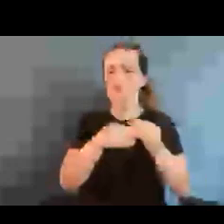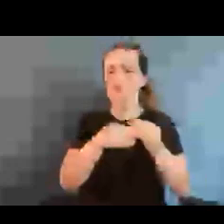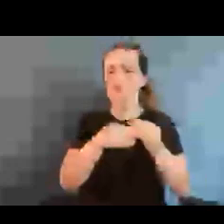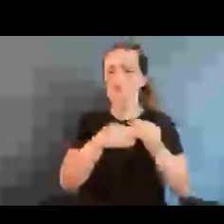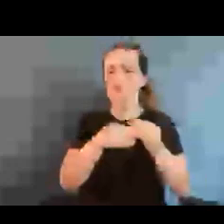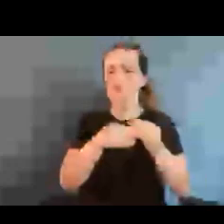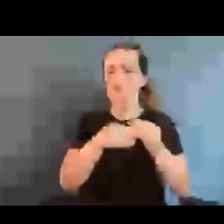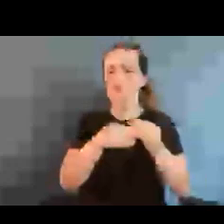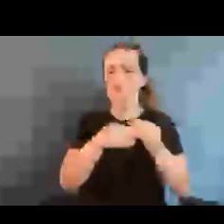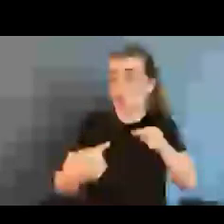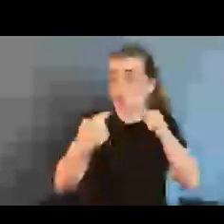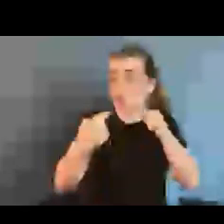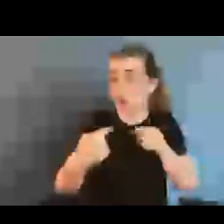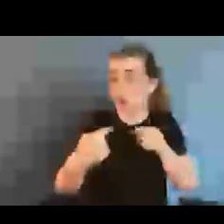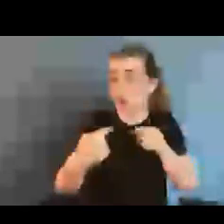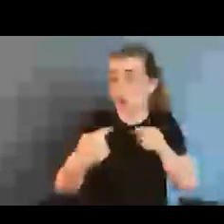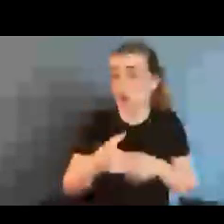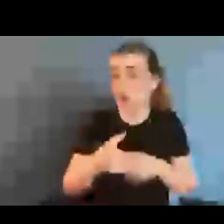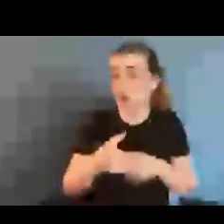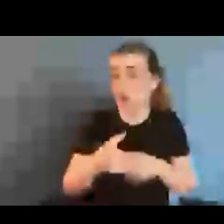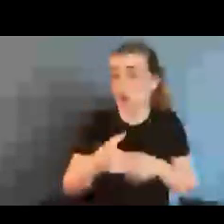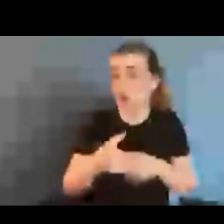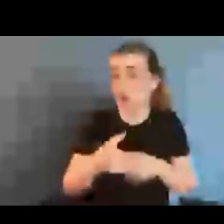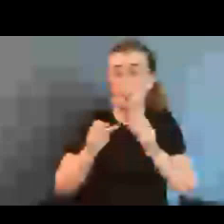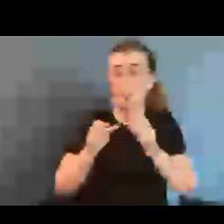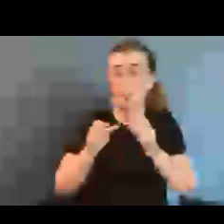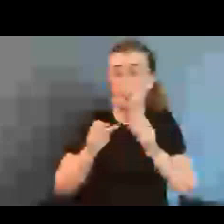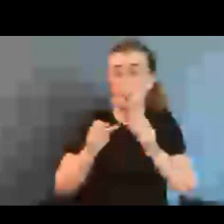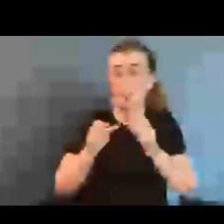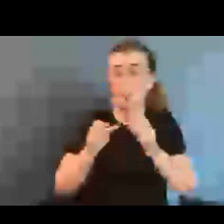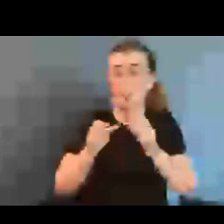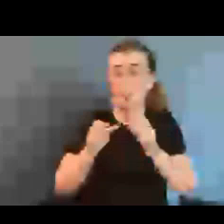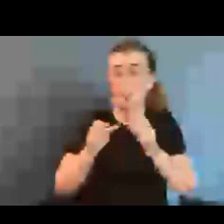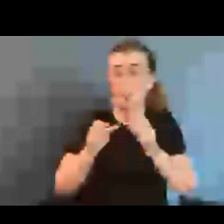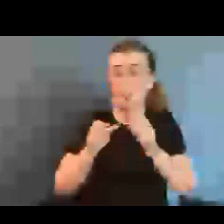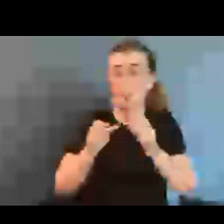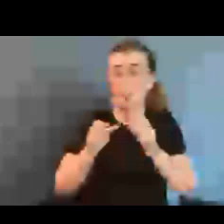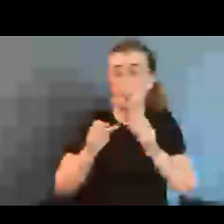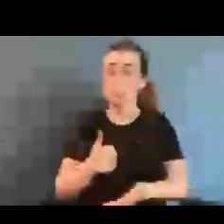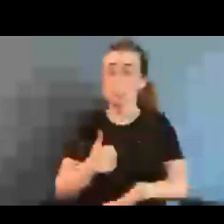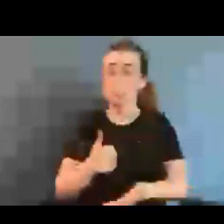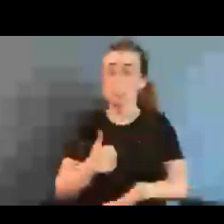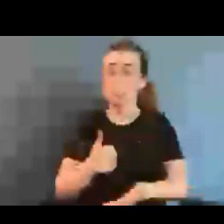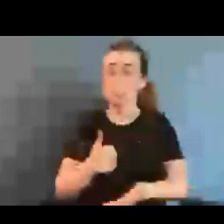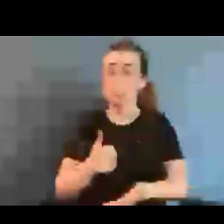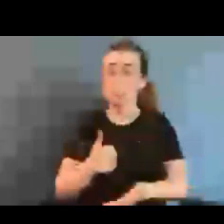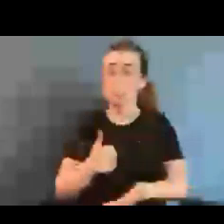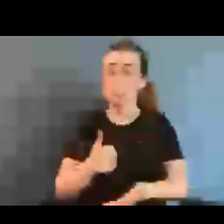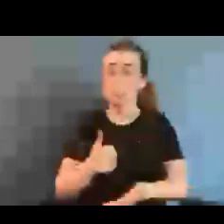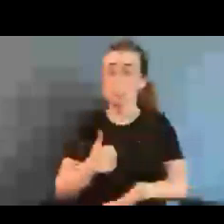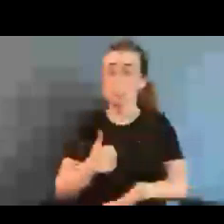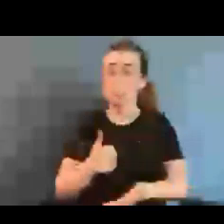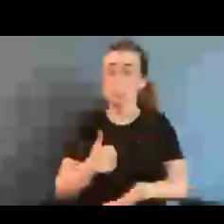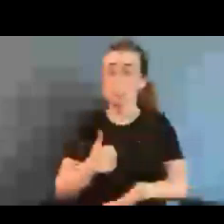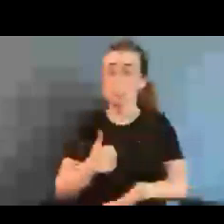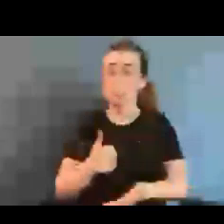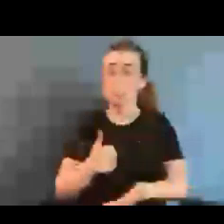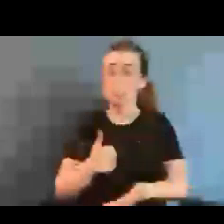if you struggle with that and you need a lot of water, could be helpful. So it could be a useful part of your strategy.